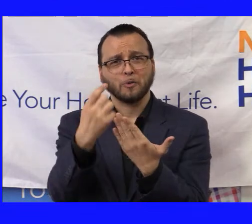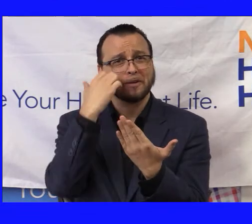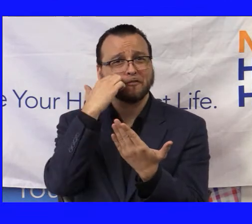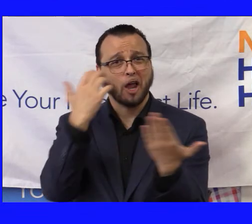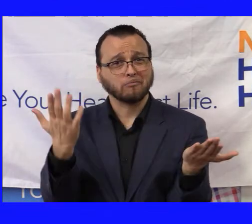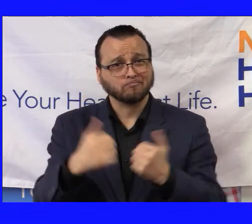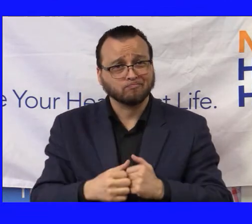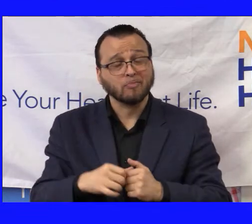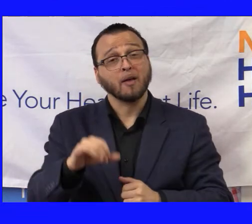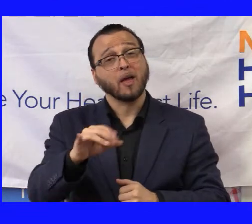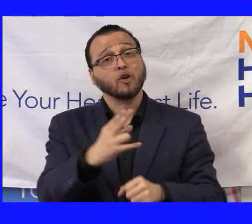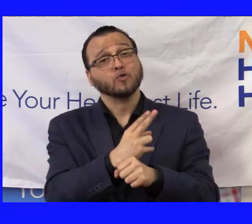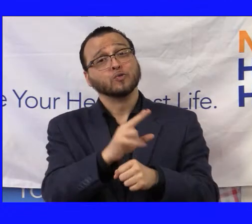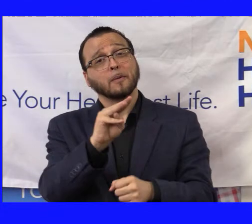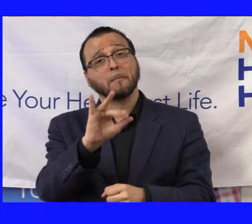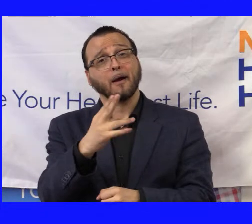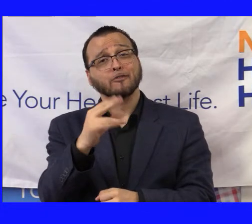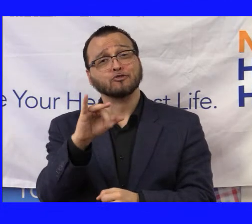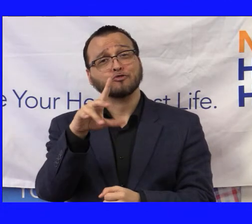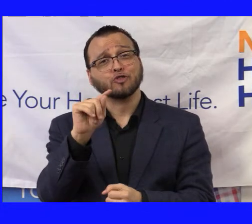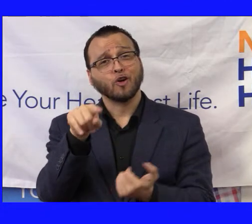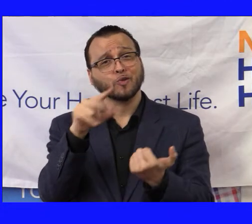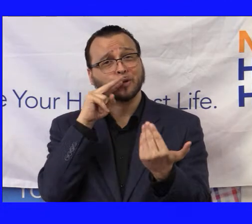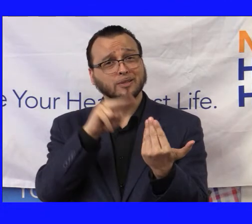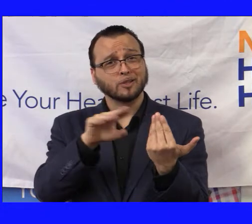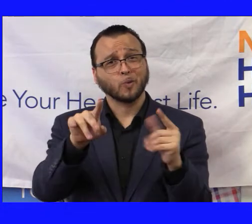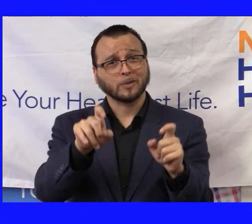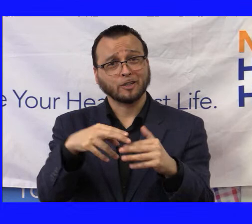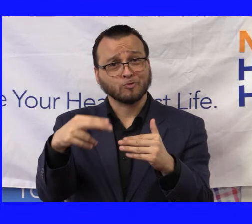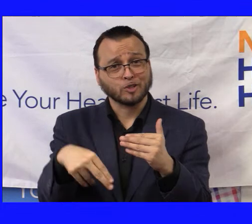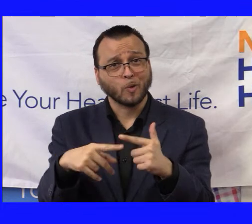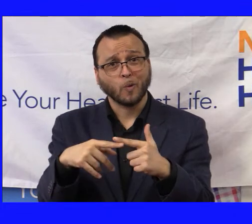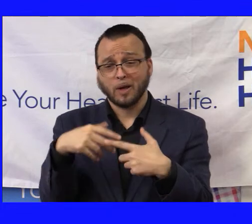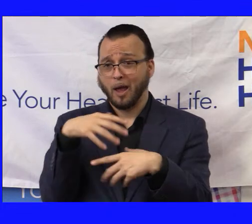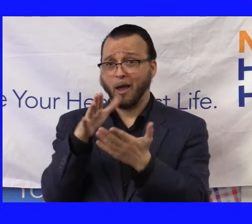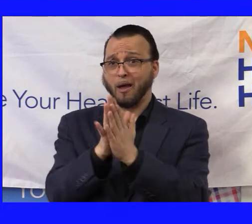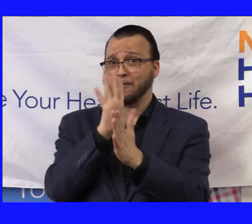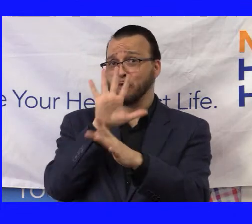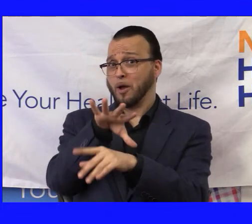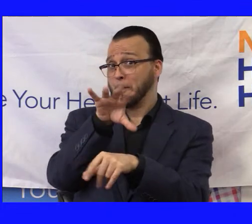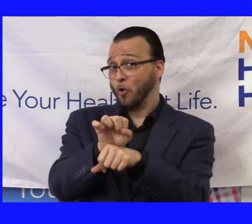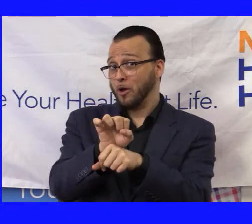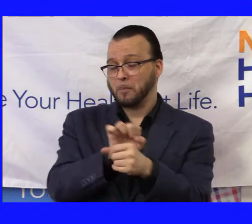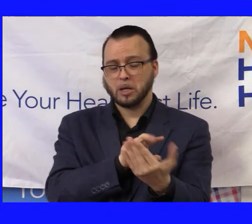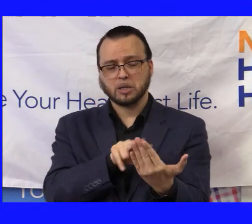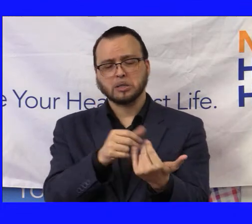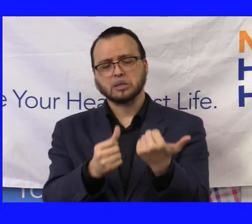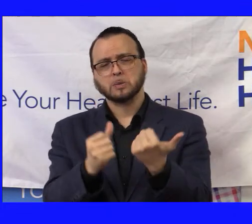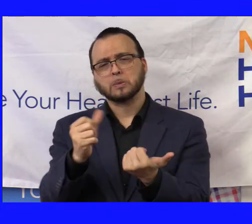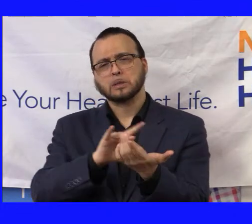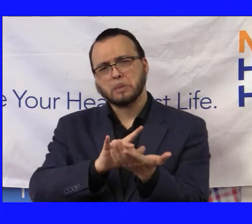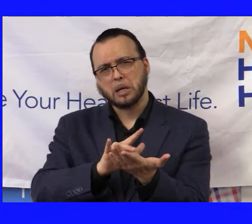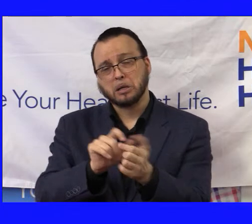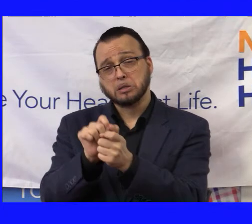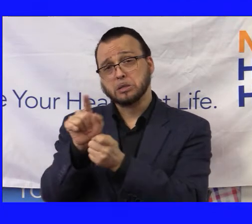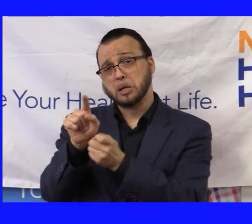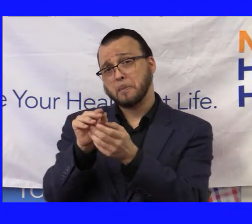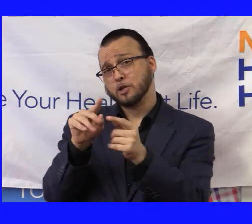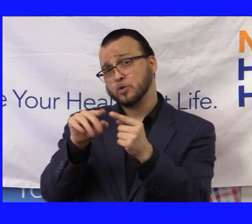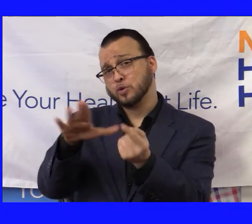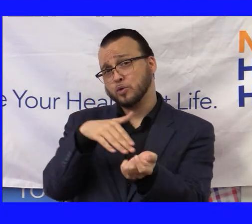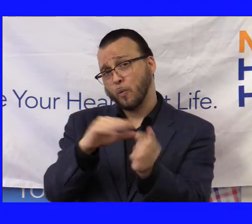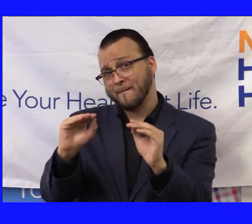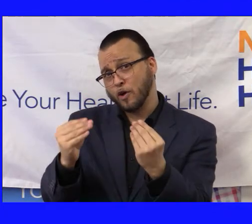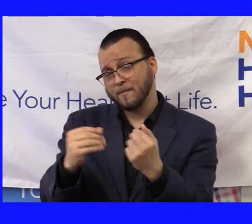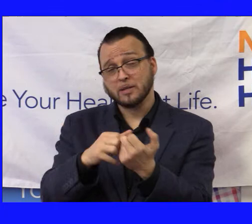can view their test results, request and view appointments, track their medications, send messages to their doctor's office, pay their